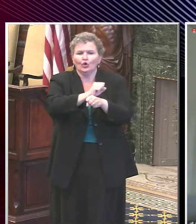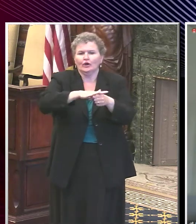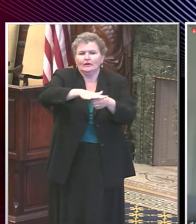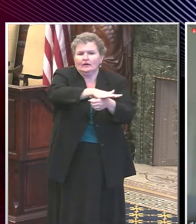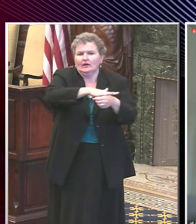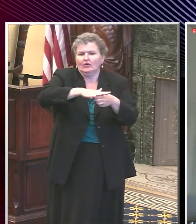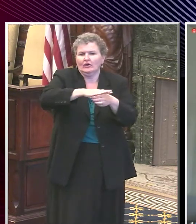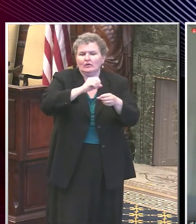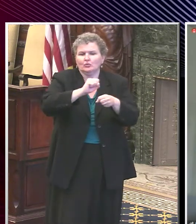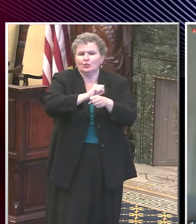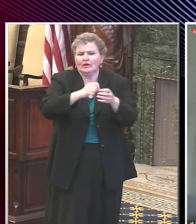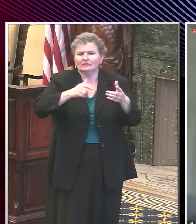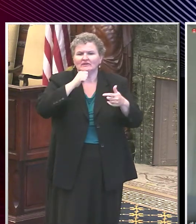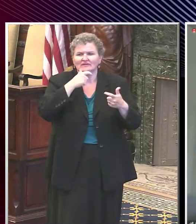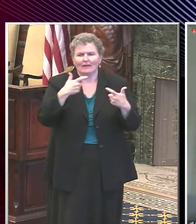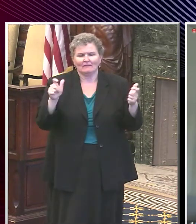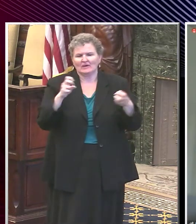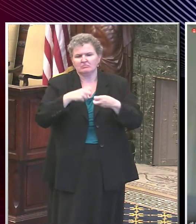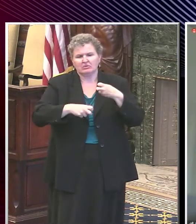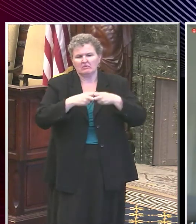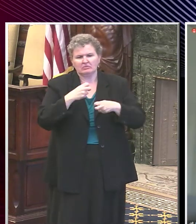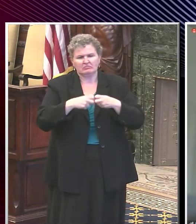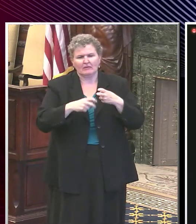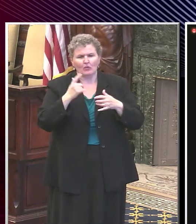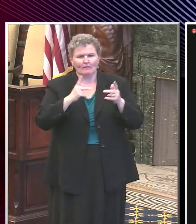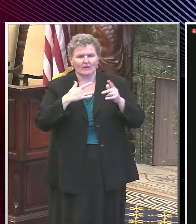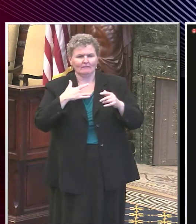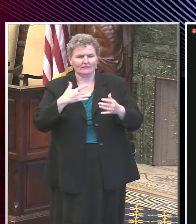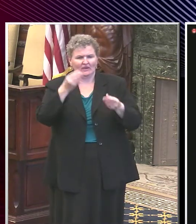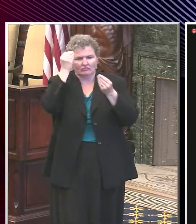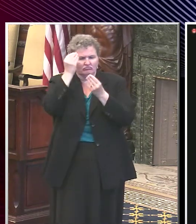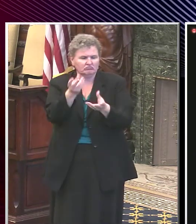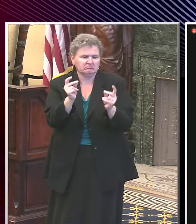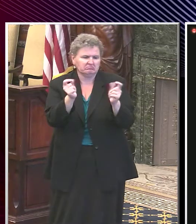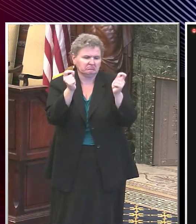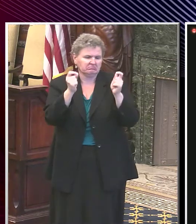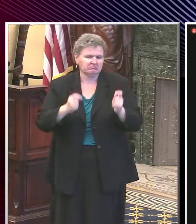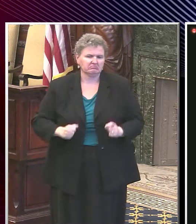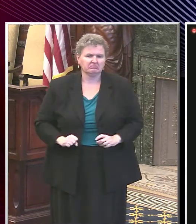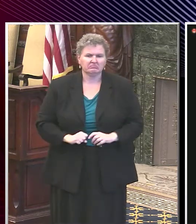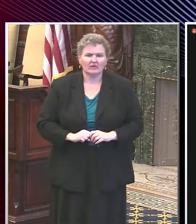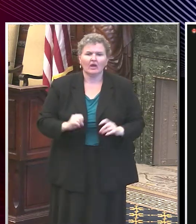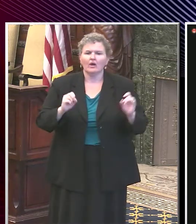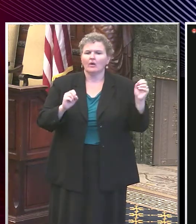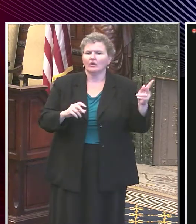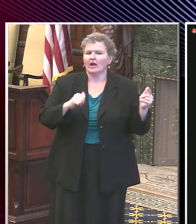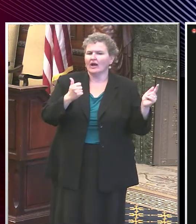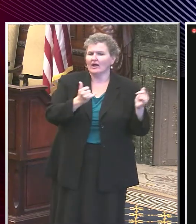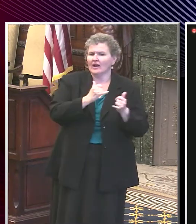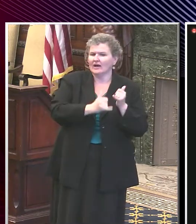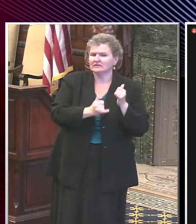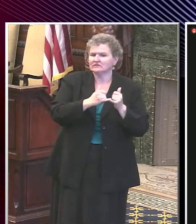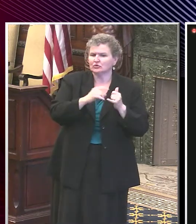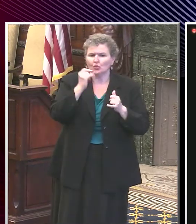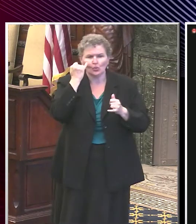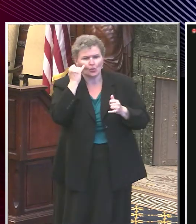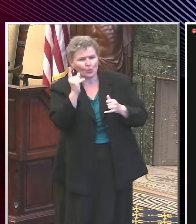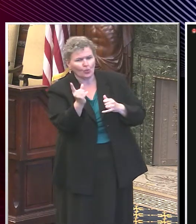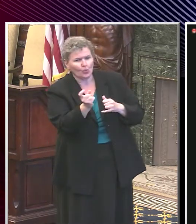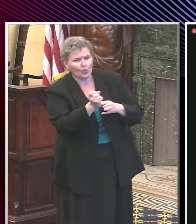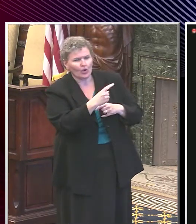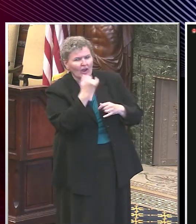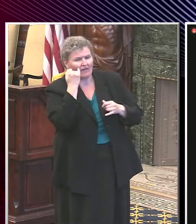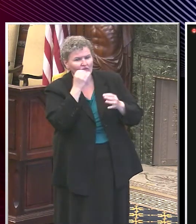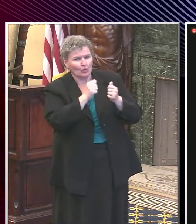major problem right now. And then maybe lastly, is the administration worried about maybe like the